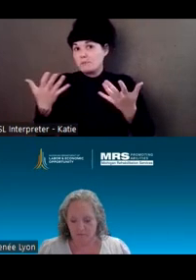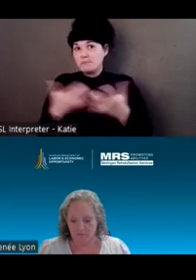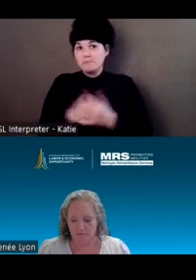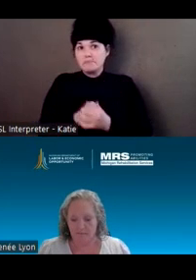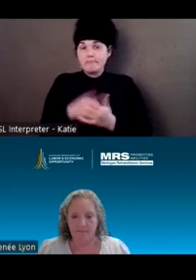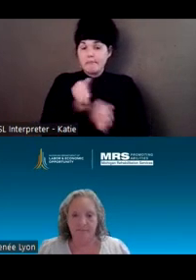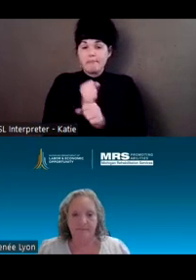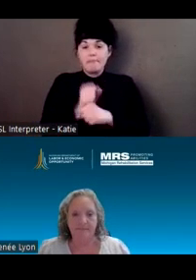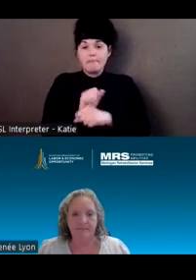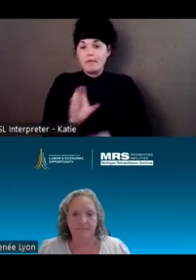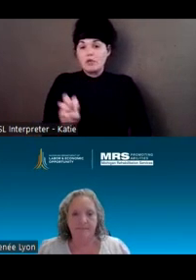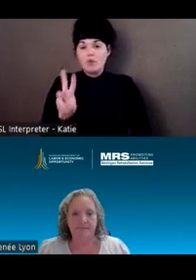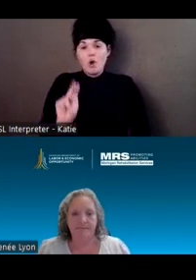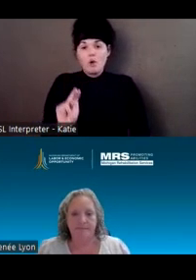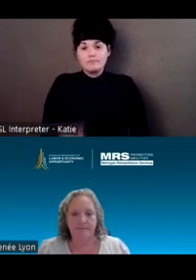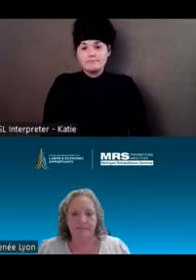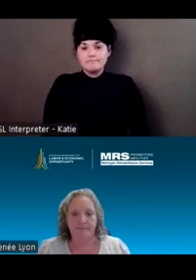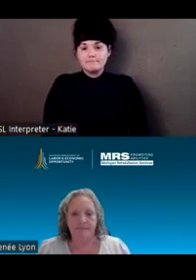your own.